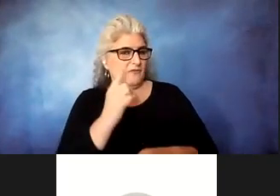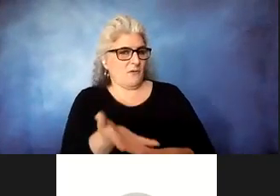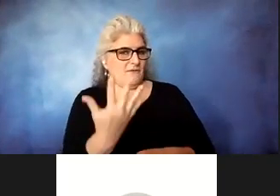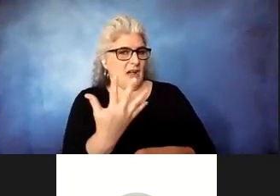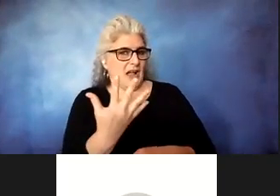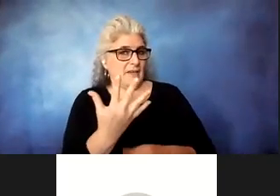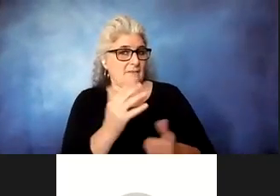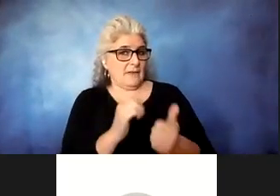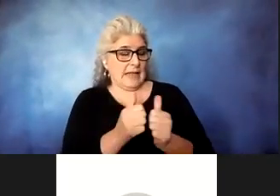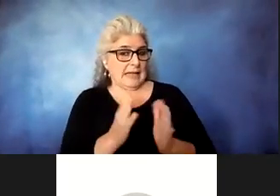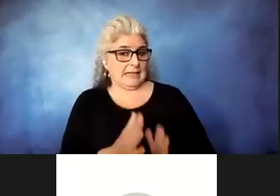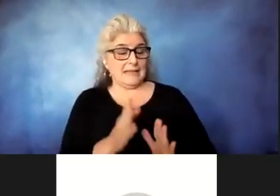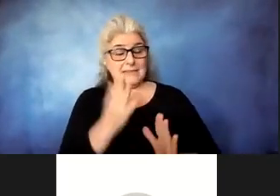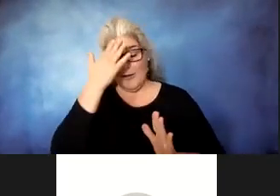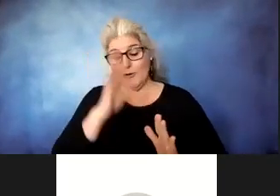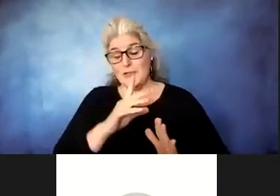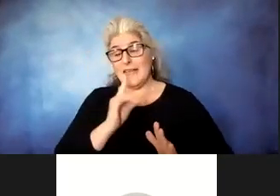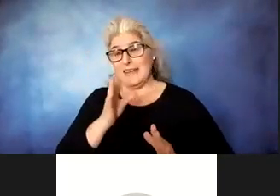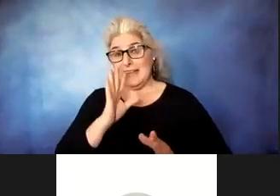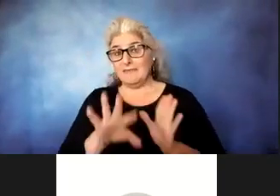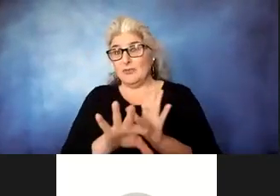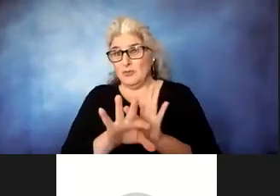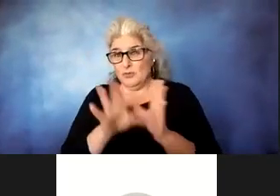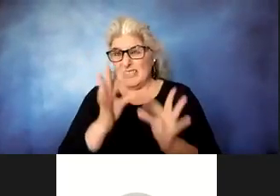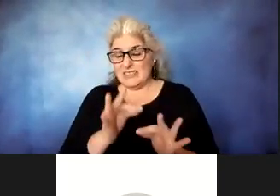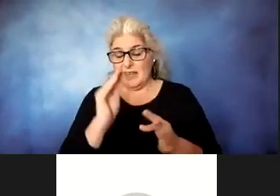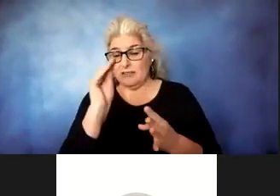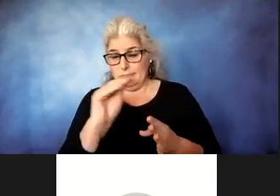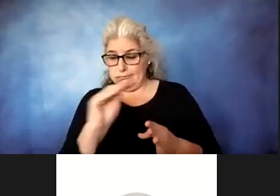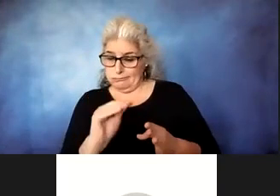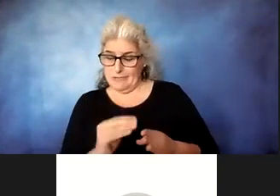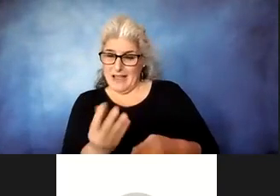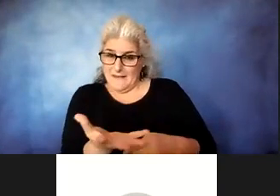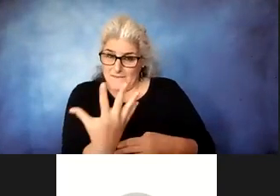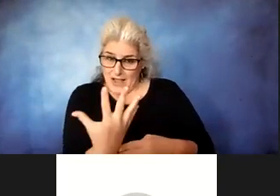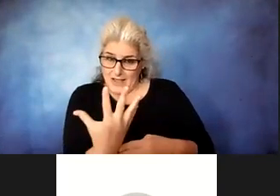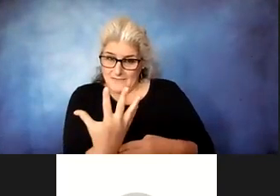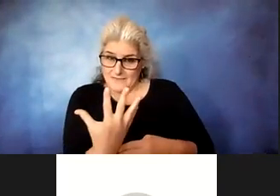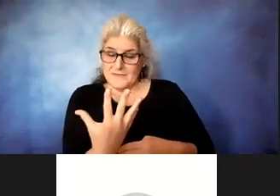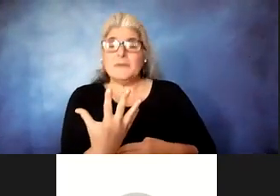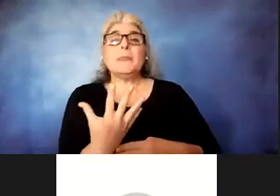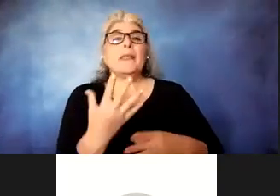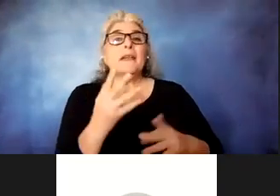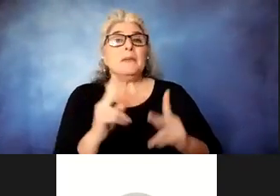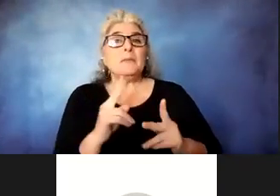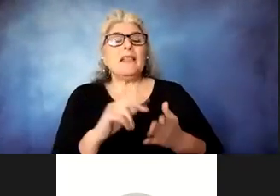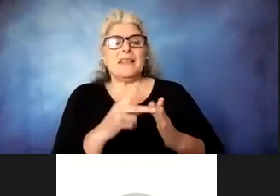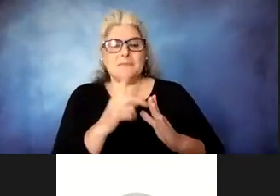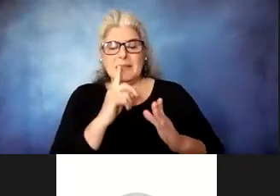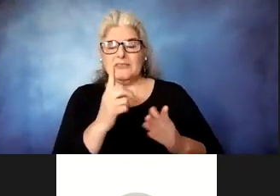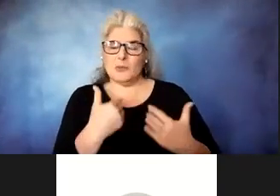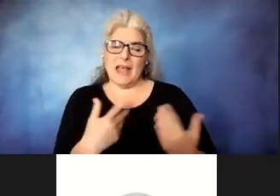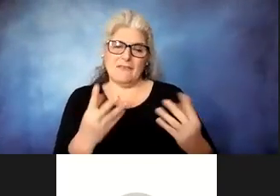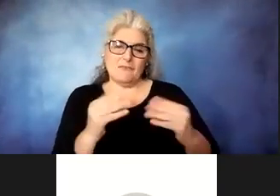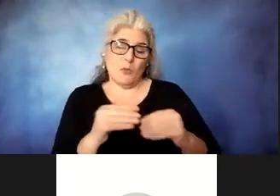does increase your chances of having your ballot exhausted, which I'll describe a little bit more in detail in a bit, but that's just